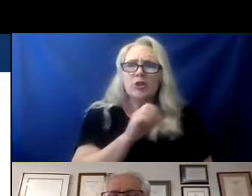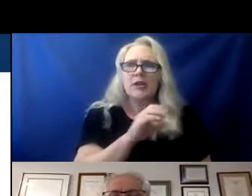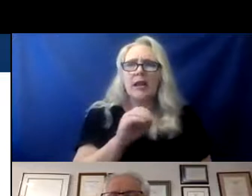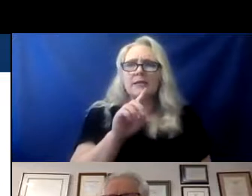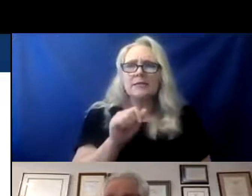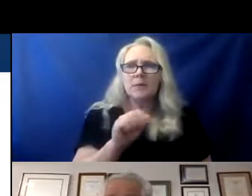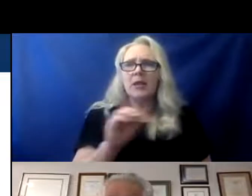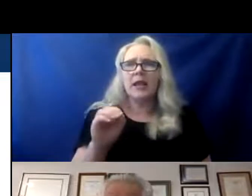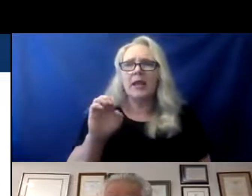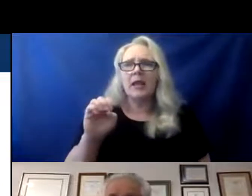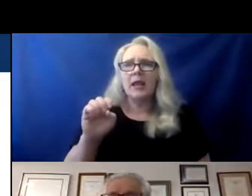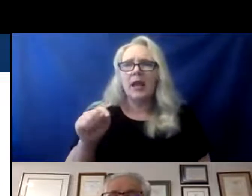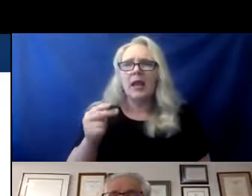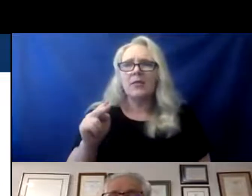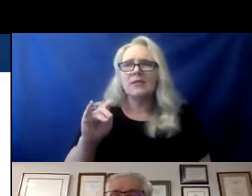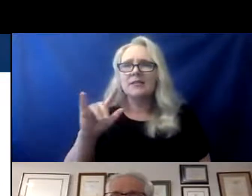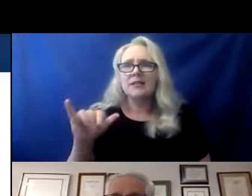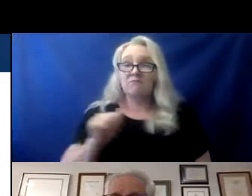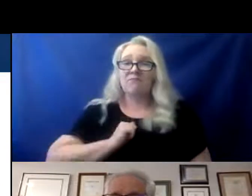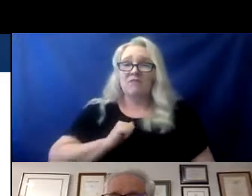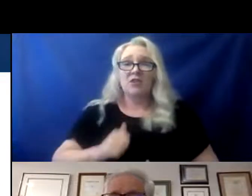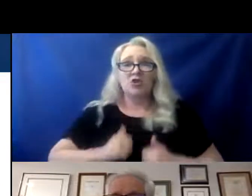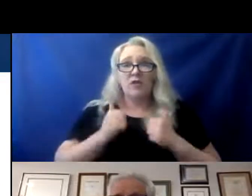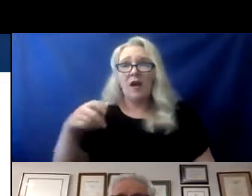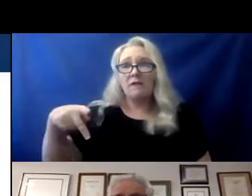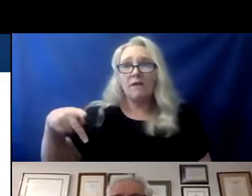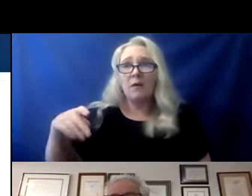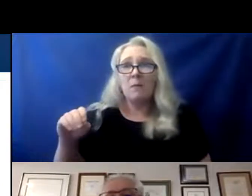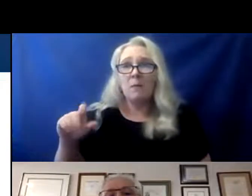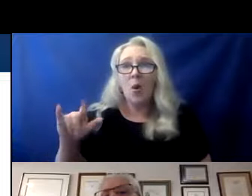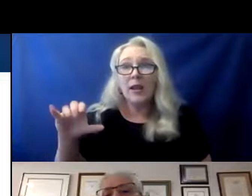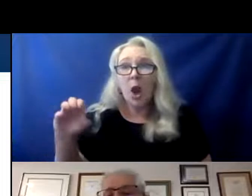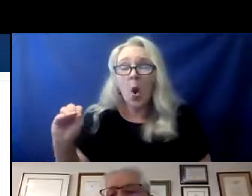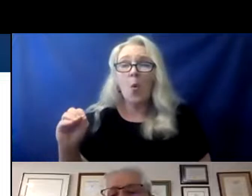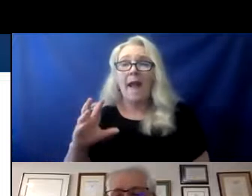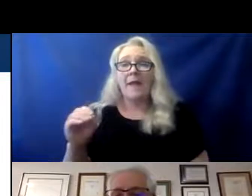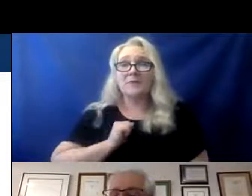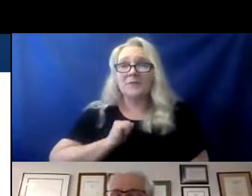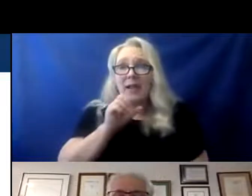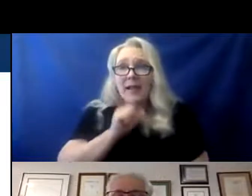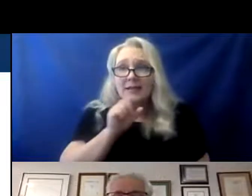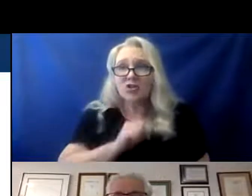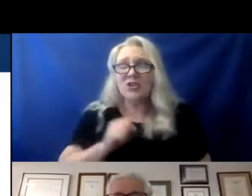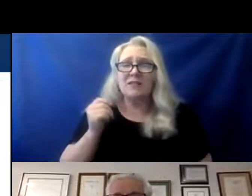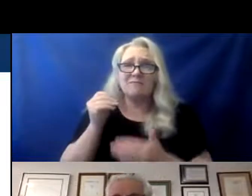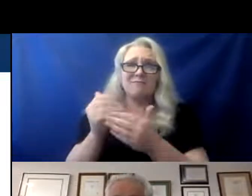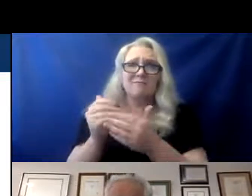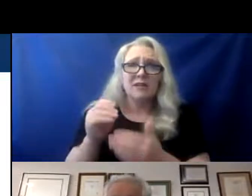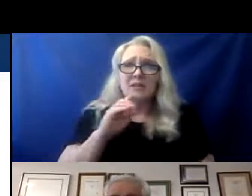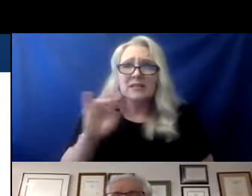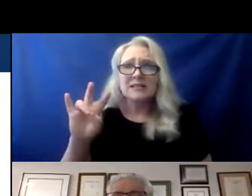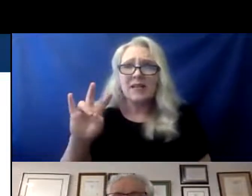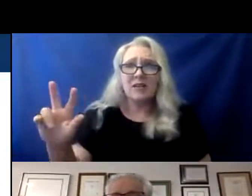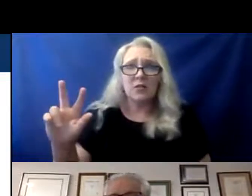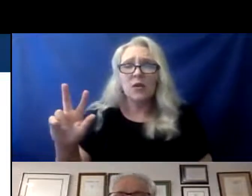ethnicity. As a polio survivor, aging with a disability, reaching 73 great